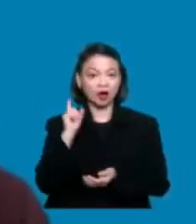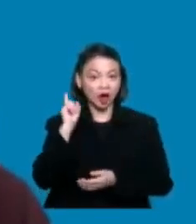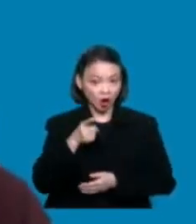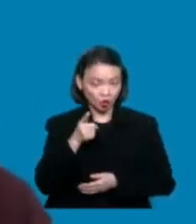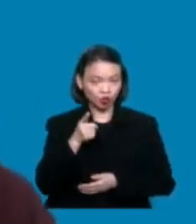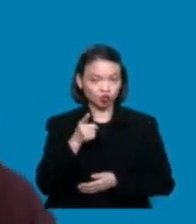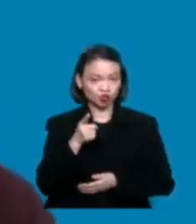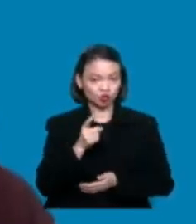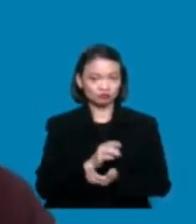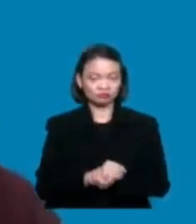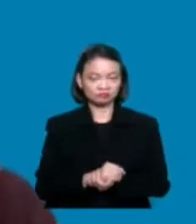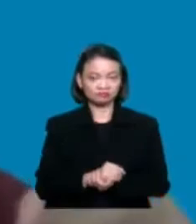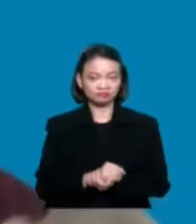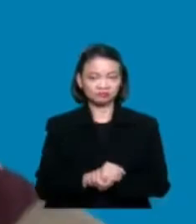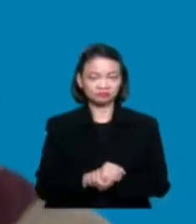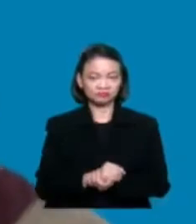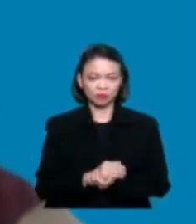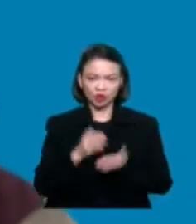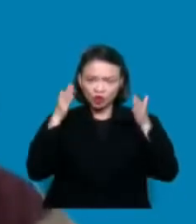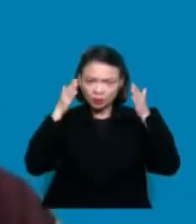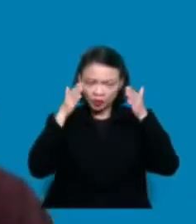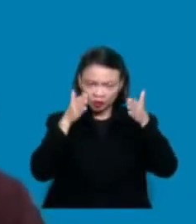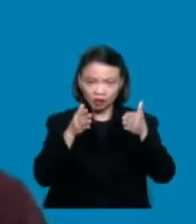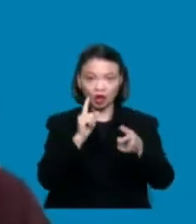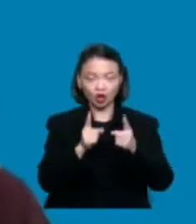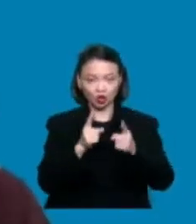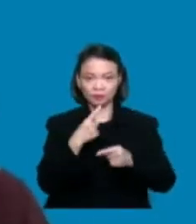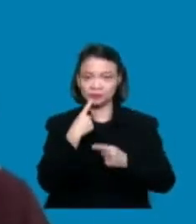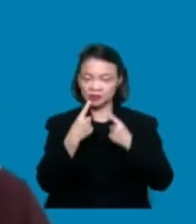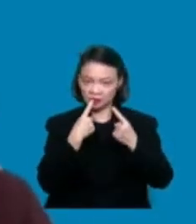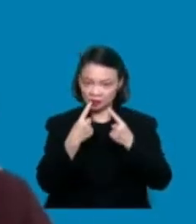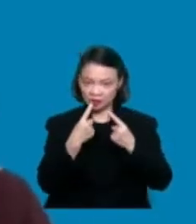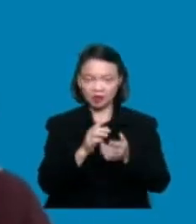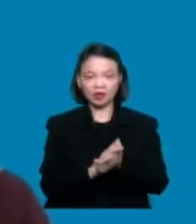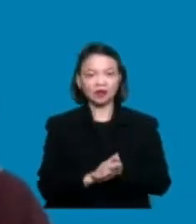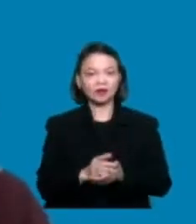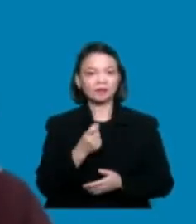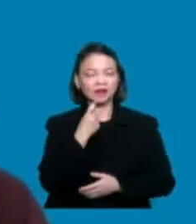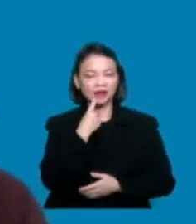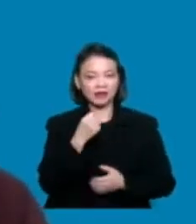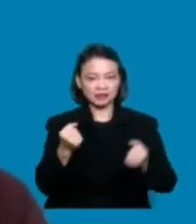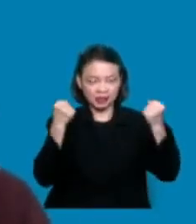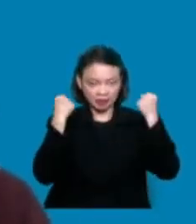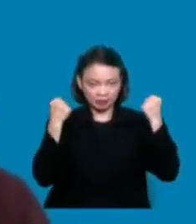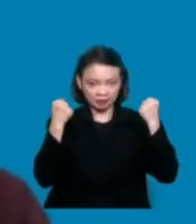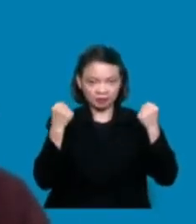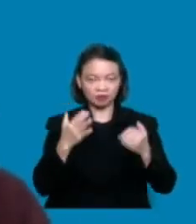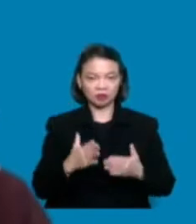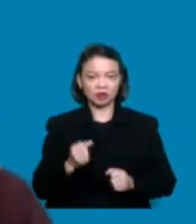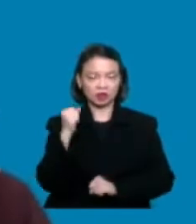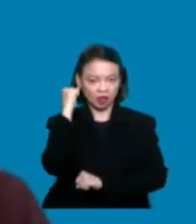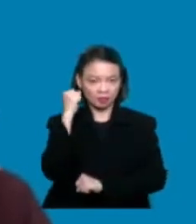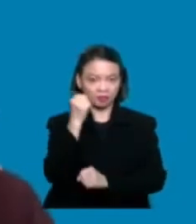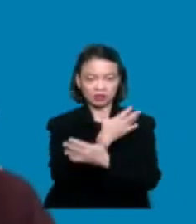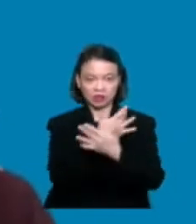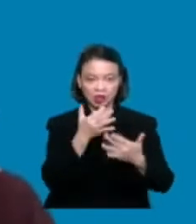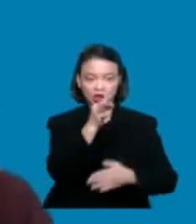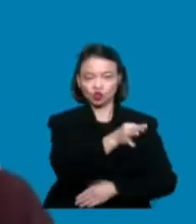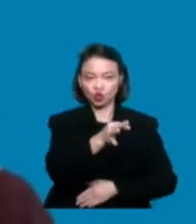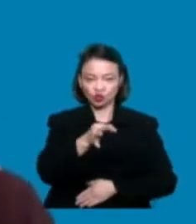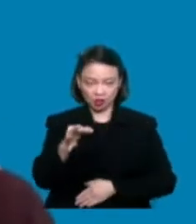cities. On the other hand, these inequities are not unique only